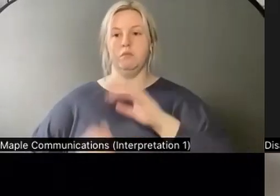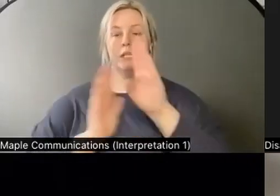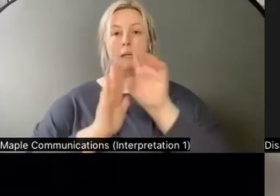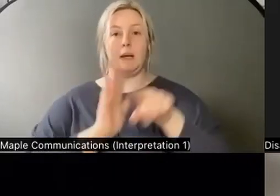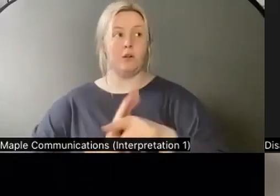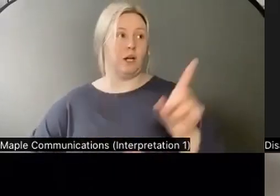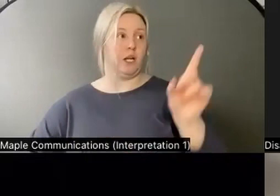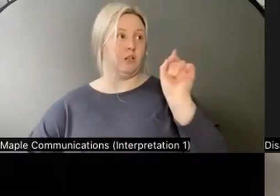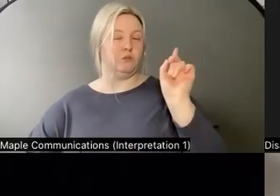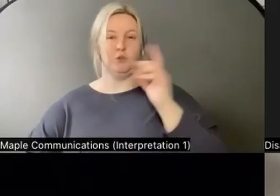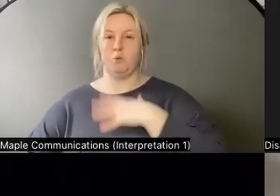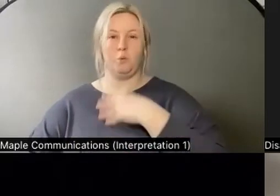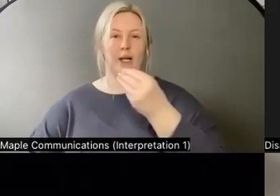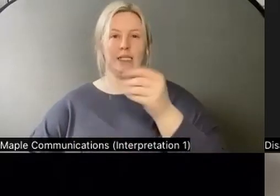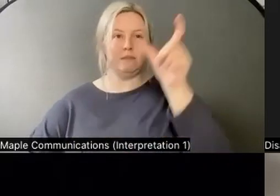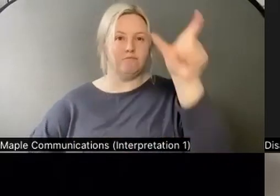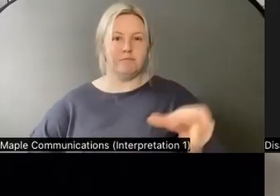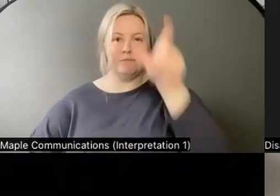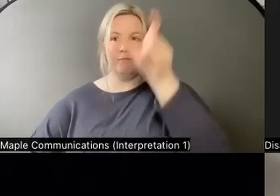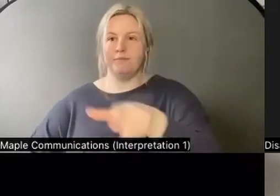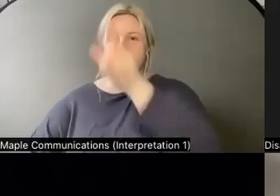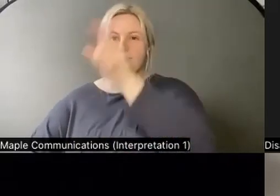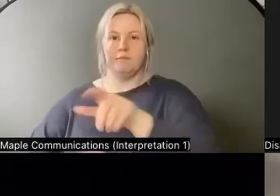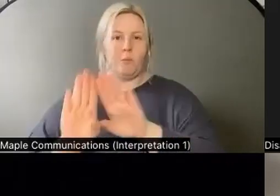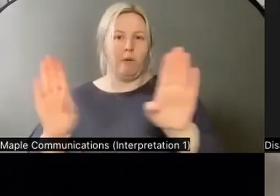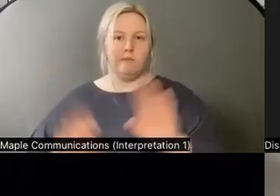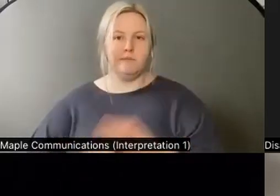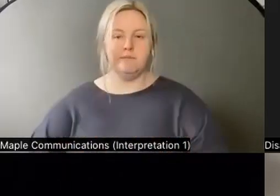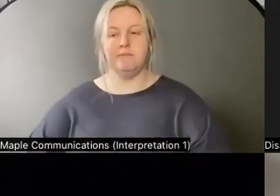a white paneled wall.